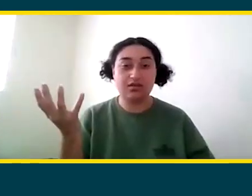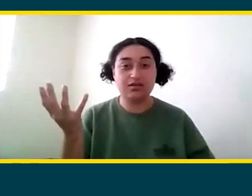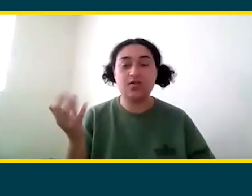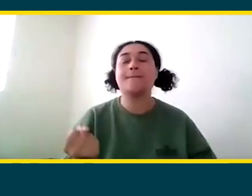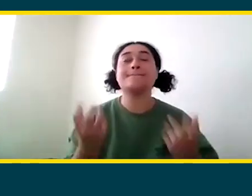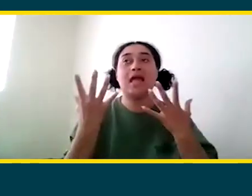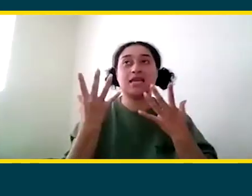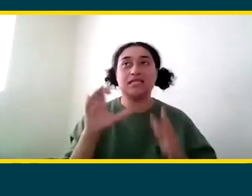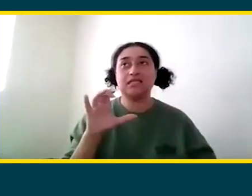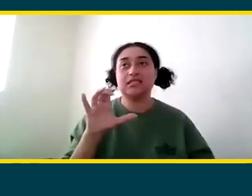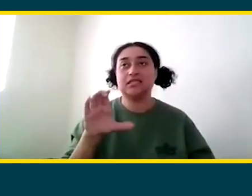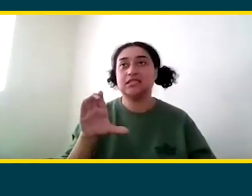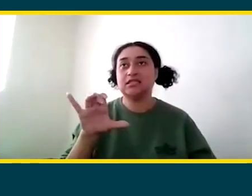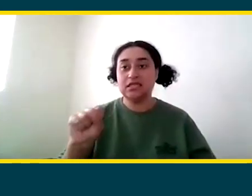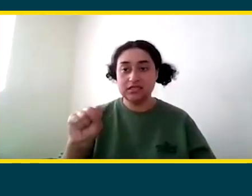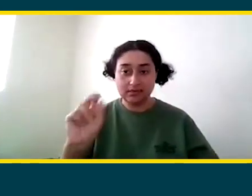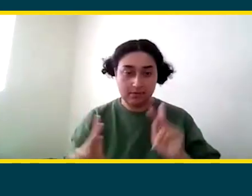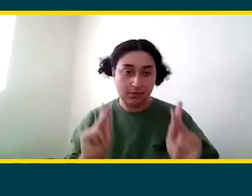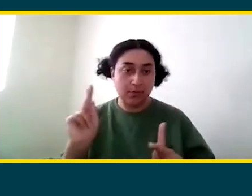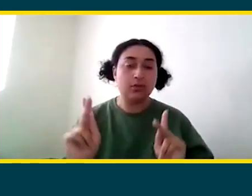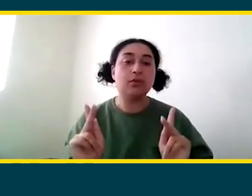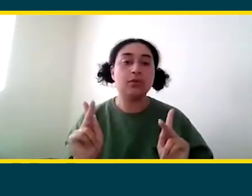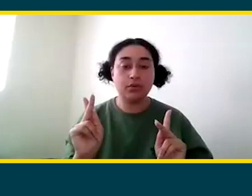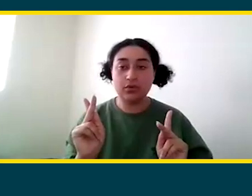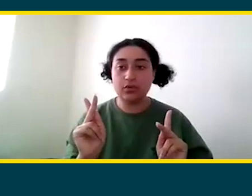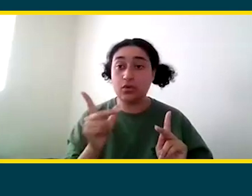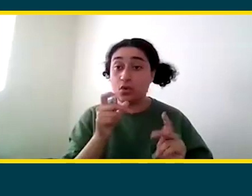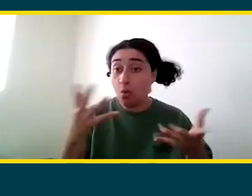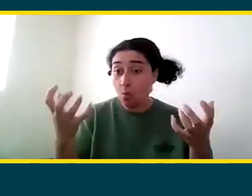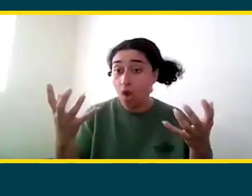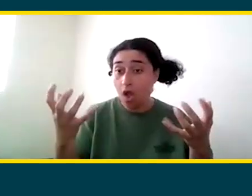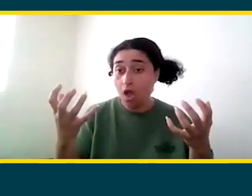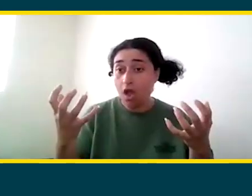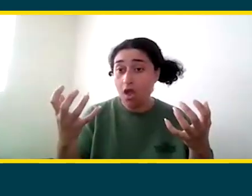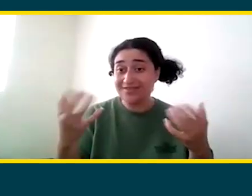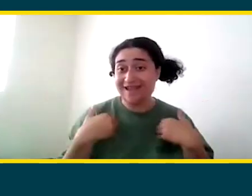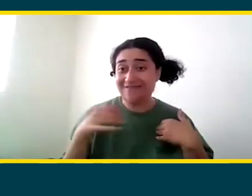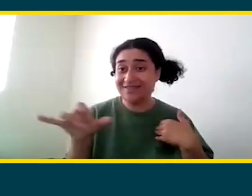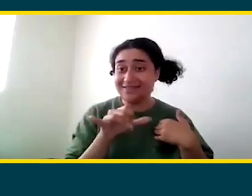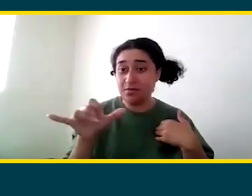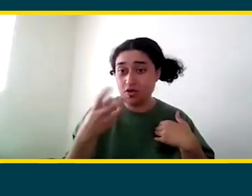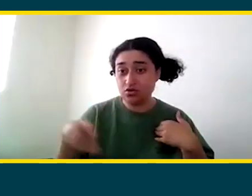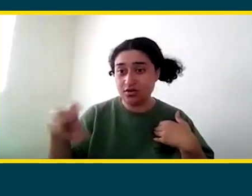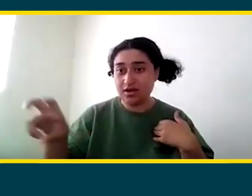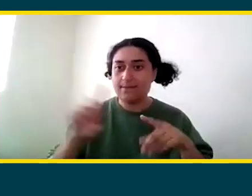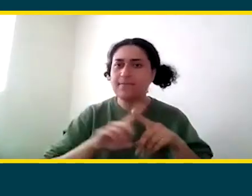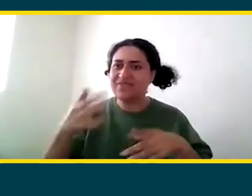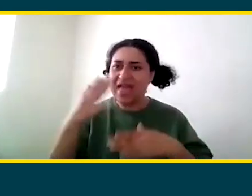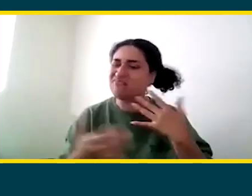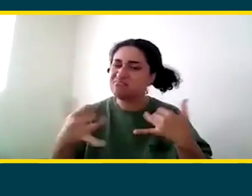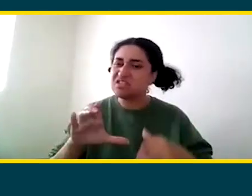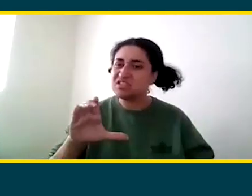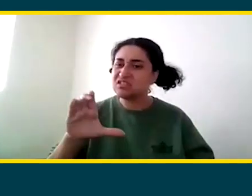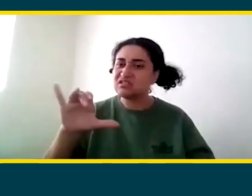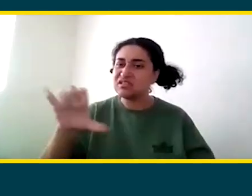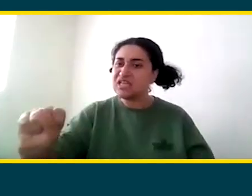plenty of cis people who want to go on that journey, and at the end, they're still cis because they had that journey.